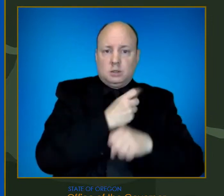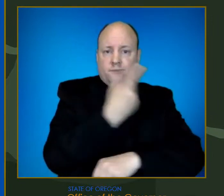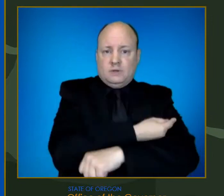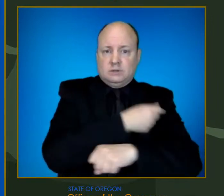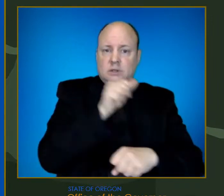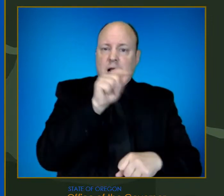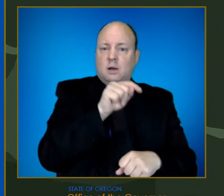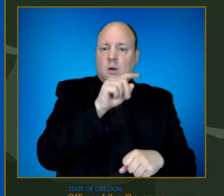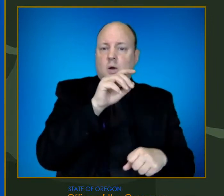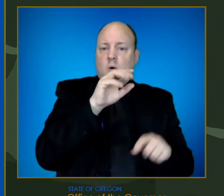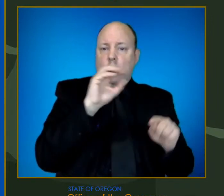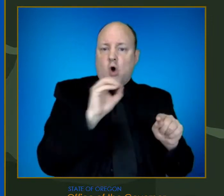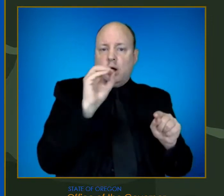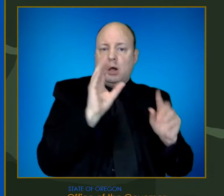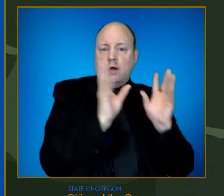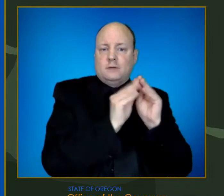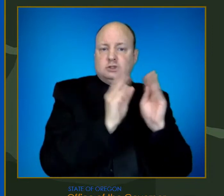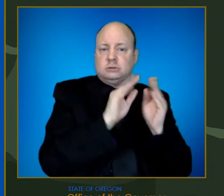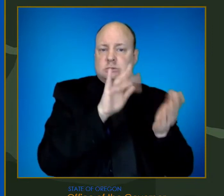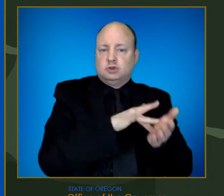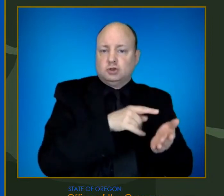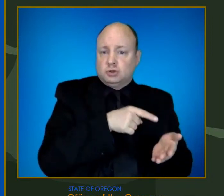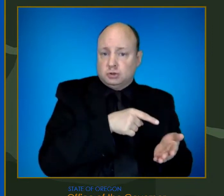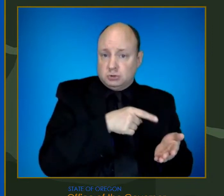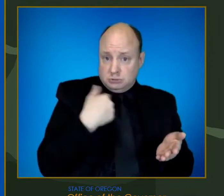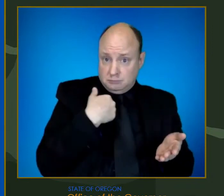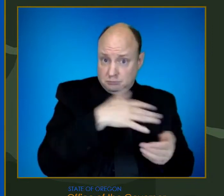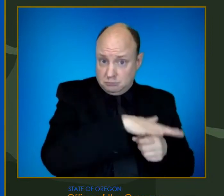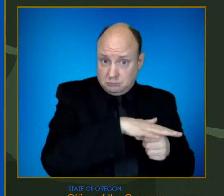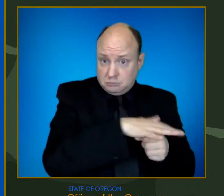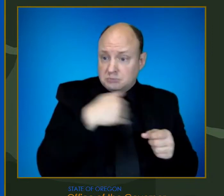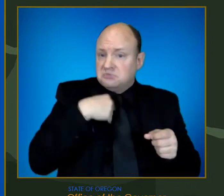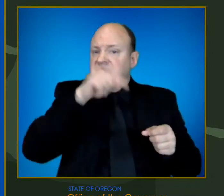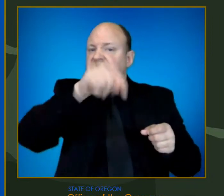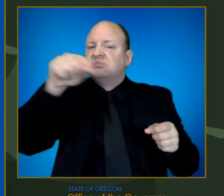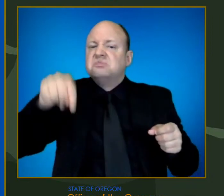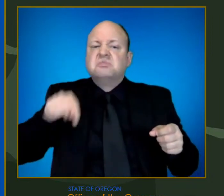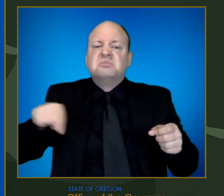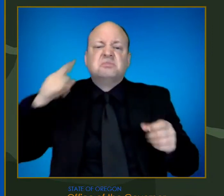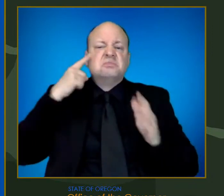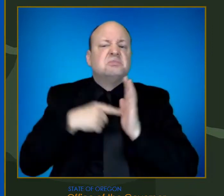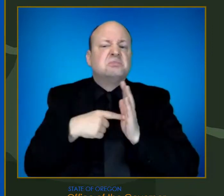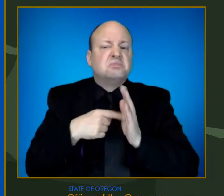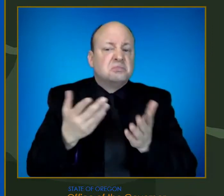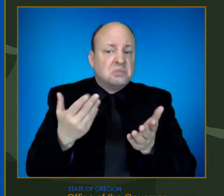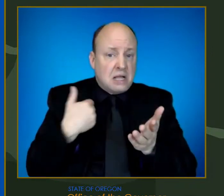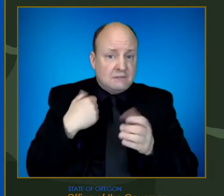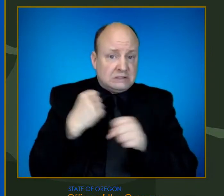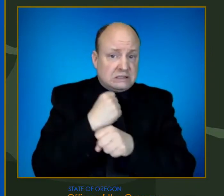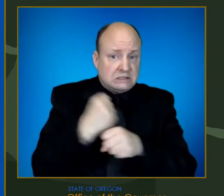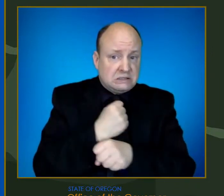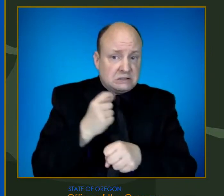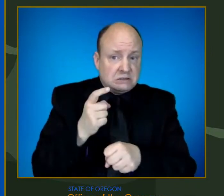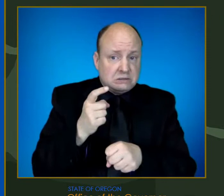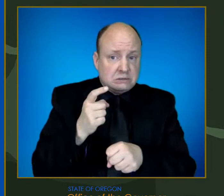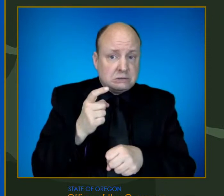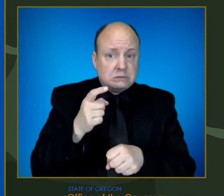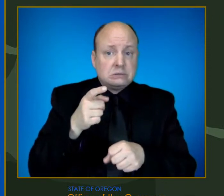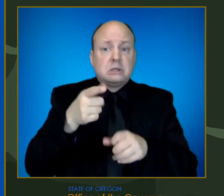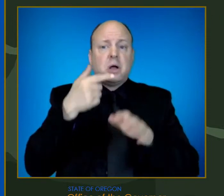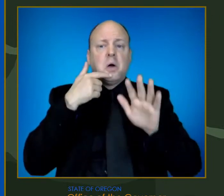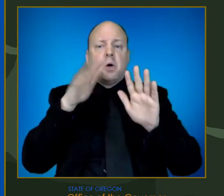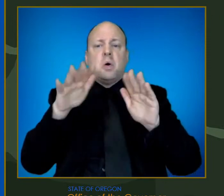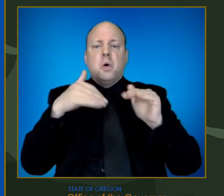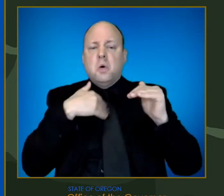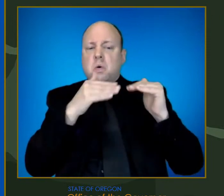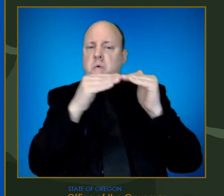So our broad goal is parity. We want to make sure that all populations get vaccinated at more or less equal rates. Part of the conversation the governor